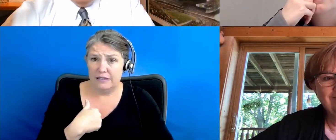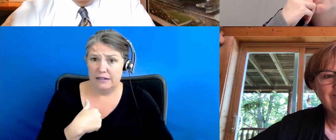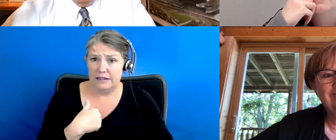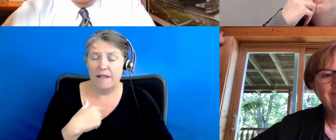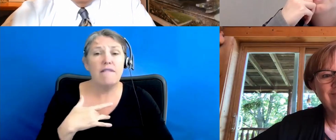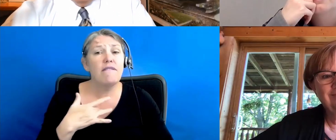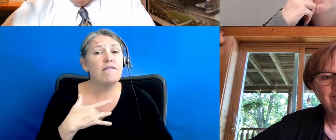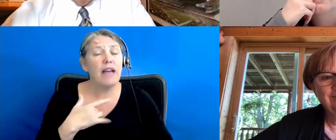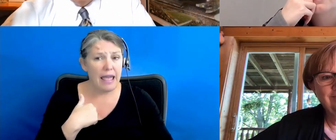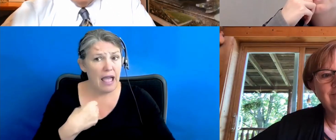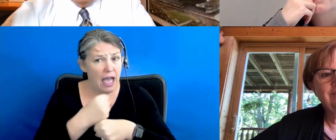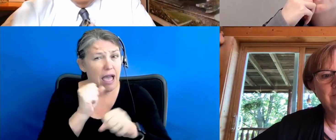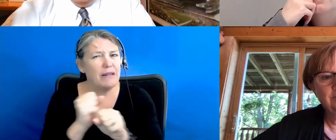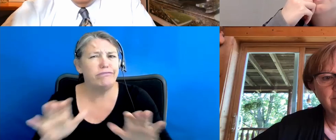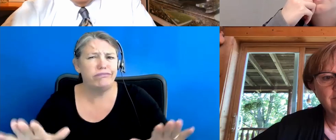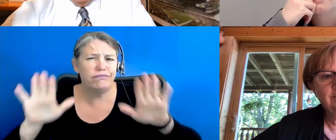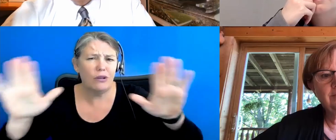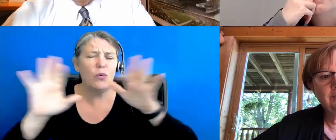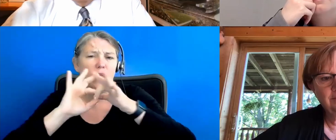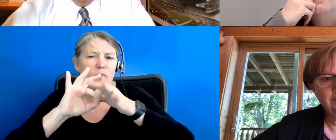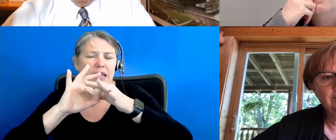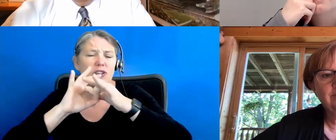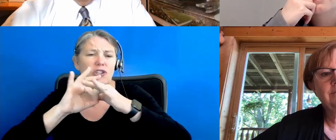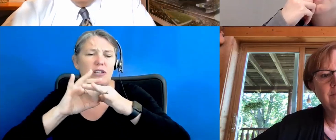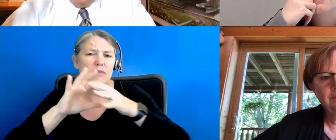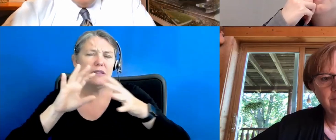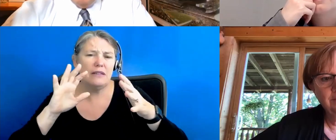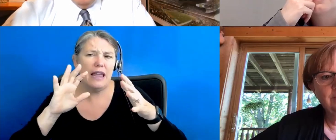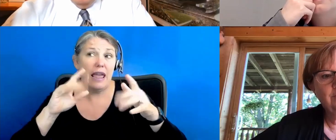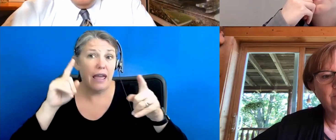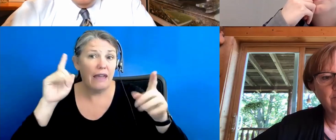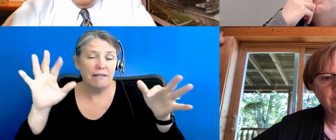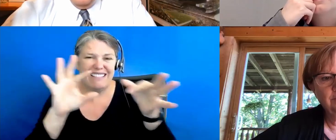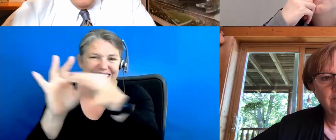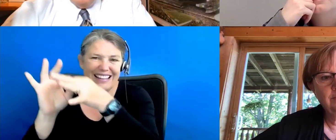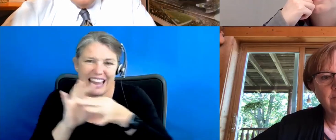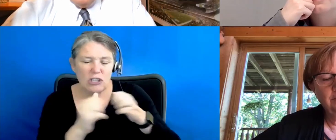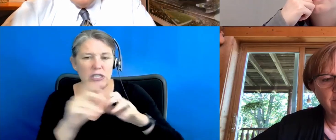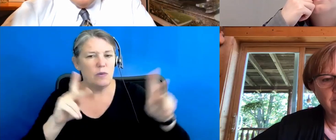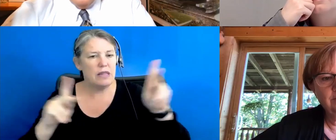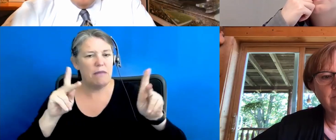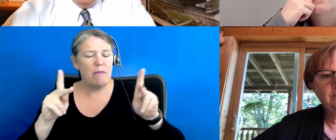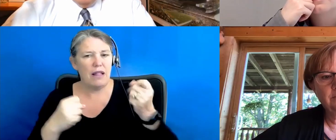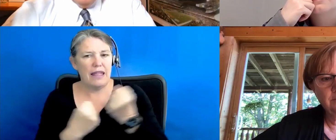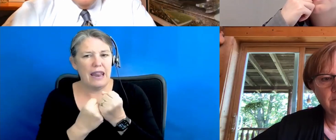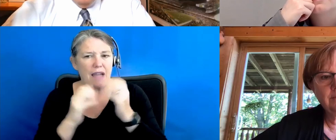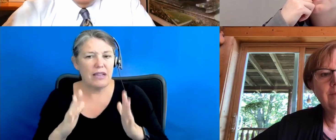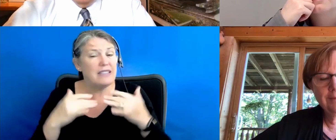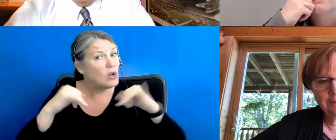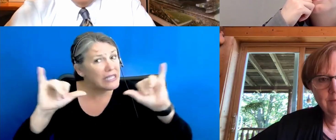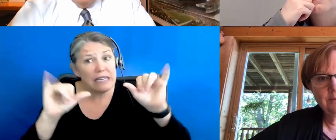tremendous relationships and connections with various people, advocates, just stellar